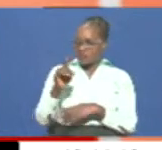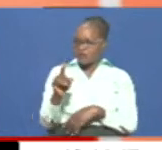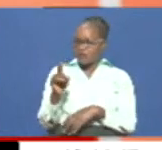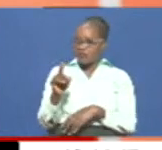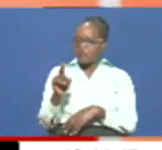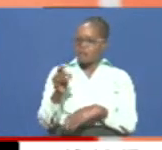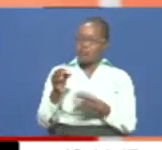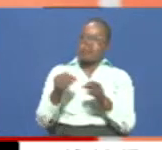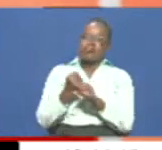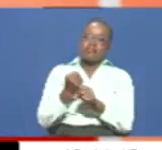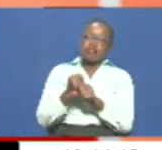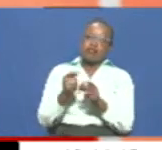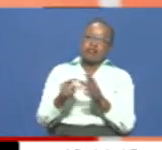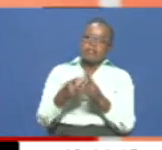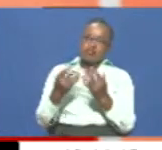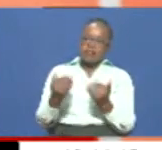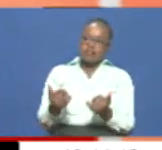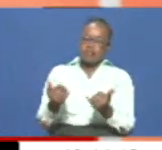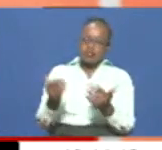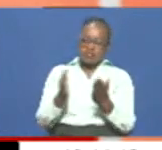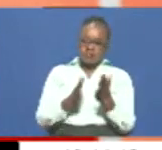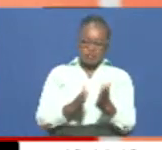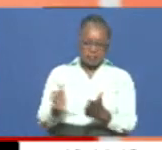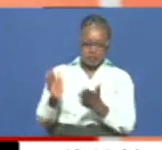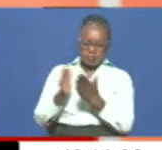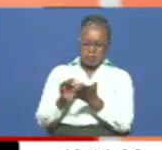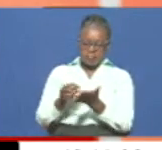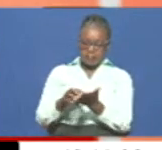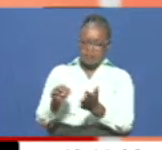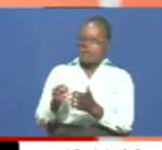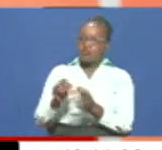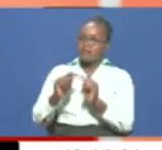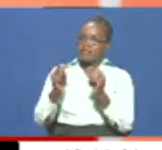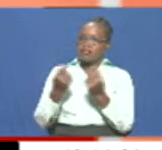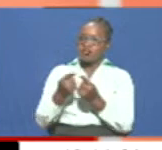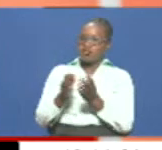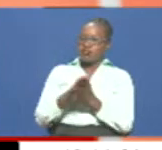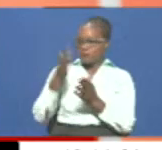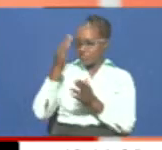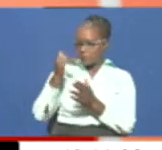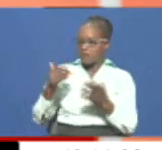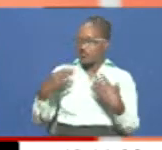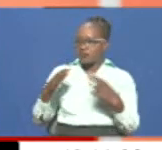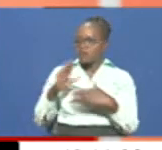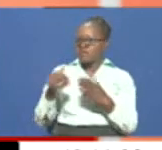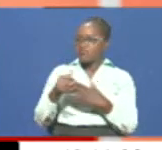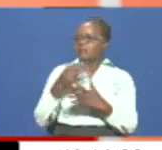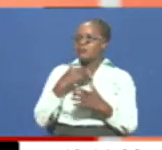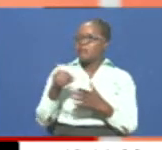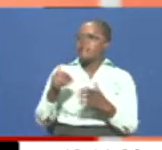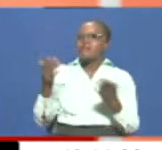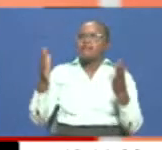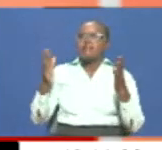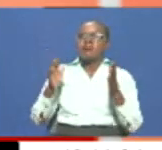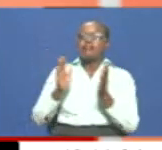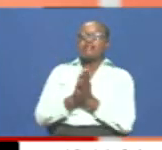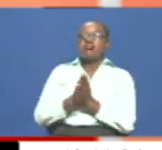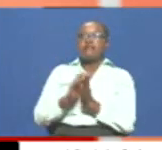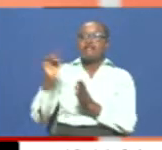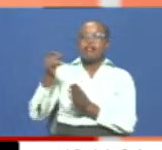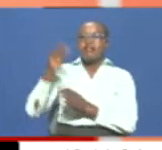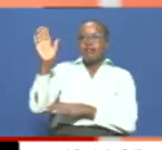work starts right now in terms of preparing our teams. Because everybody wants to celebrate when the national anthem is being played, when the Kenyan anthem is